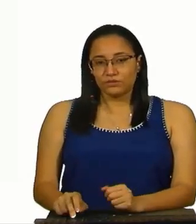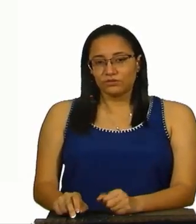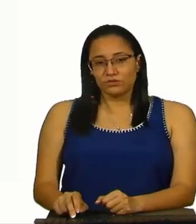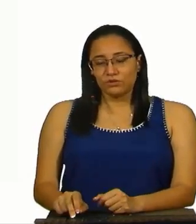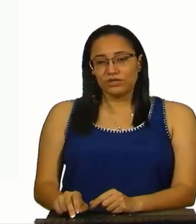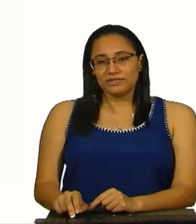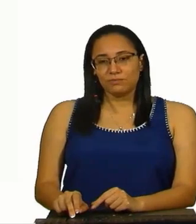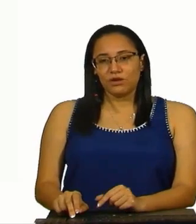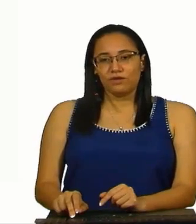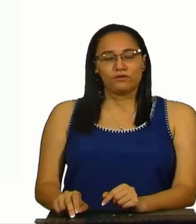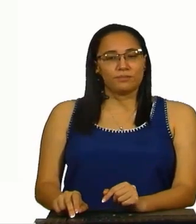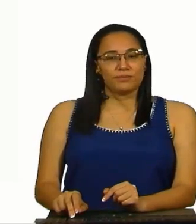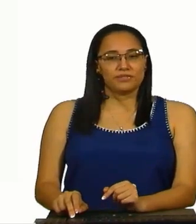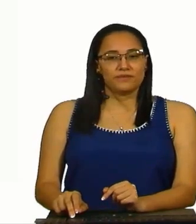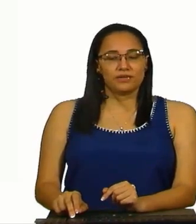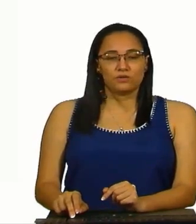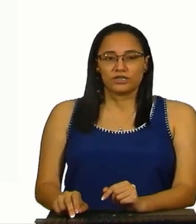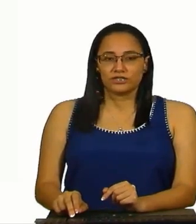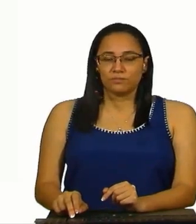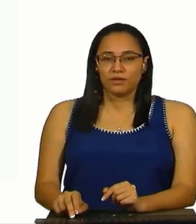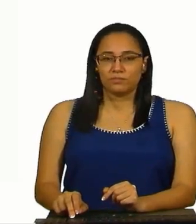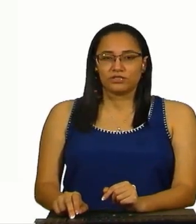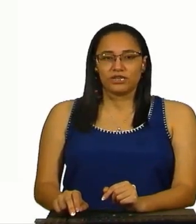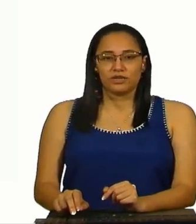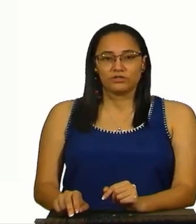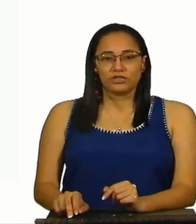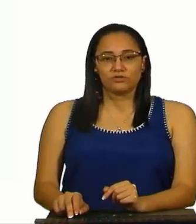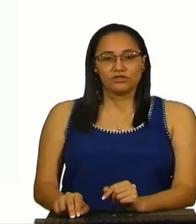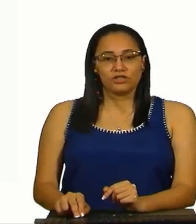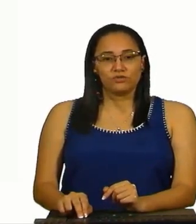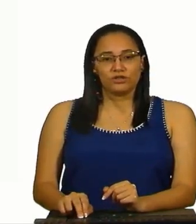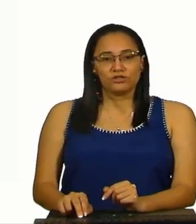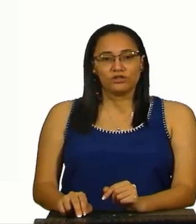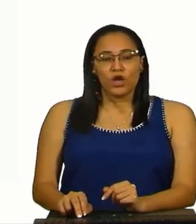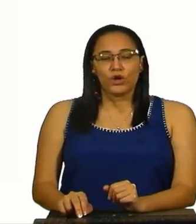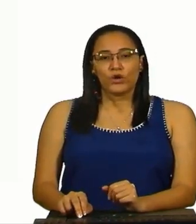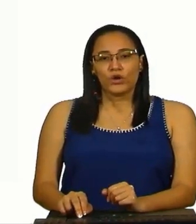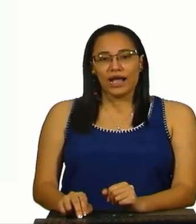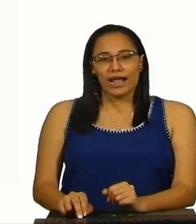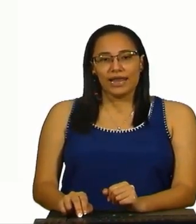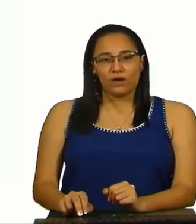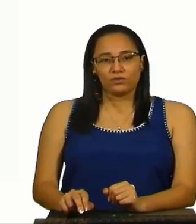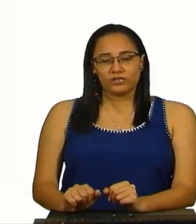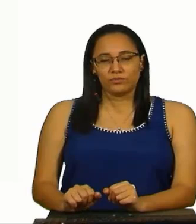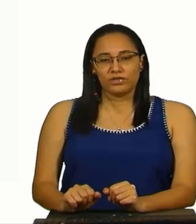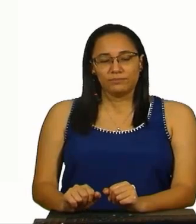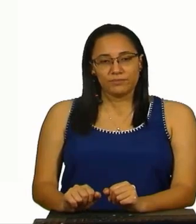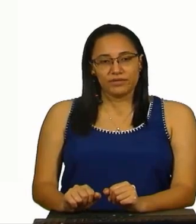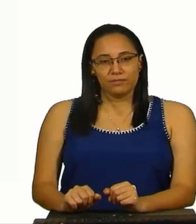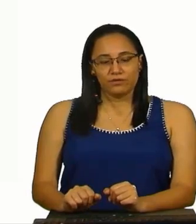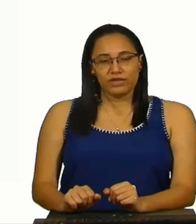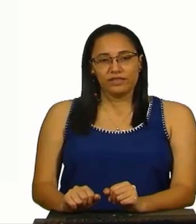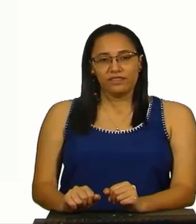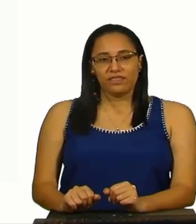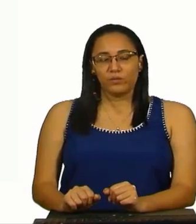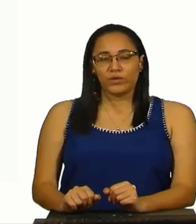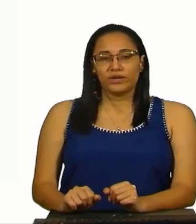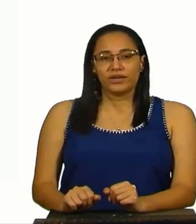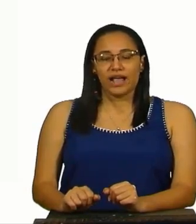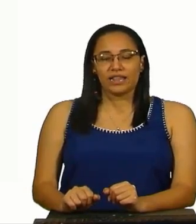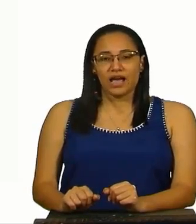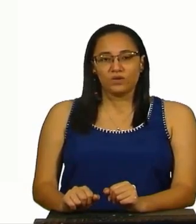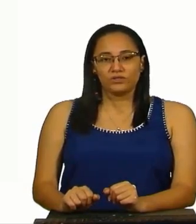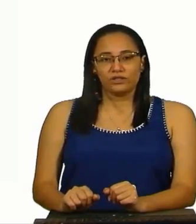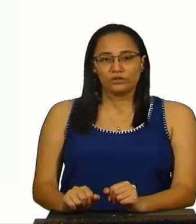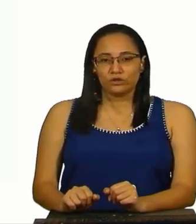pasiva. Cuando nosotros utilizamos la forma pasiva con estos verbos, tenemos que sustituirlos con allowed. Tenemos el primer ejemplo ahí. They